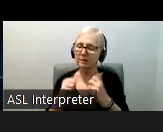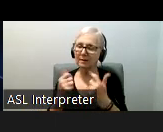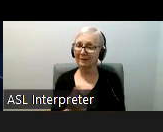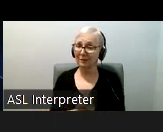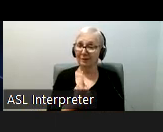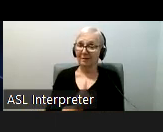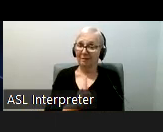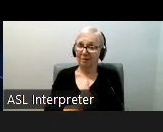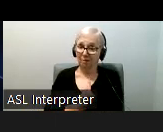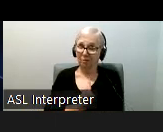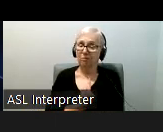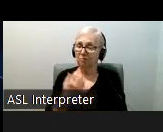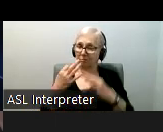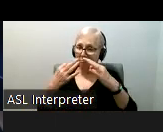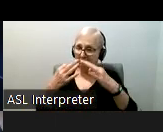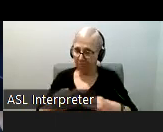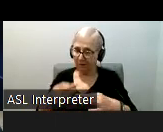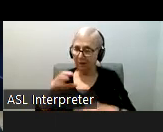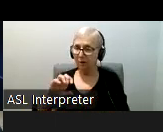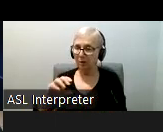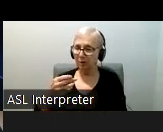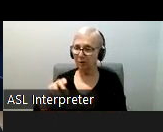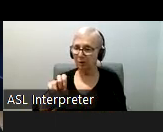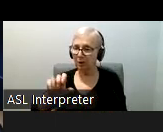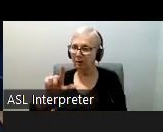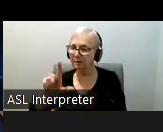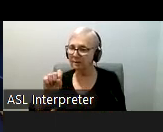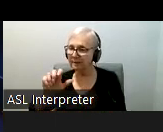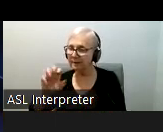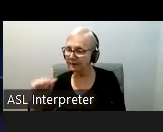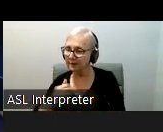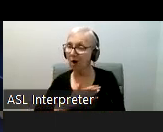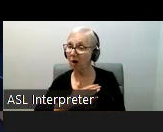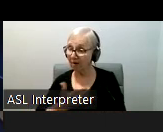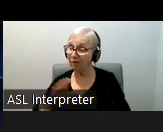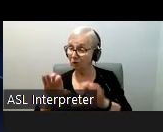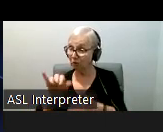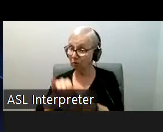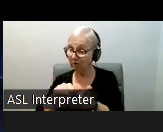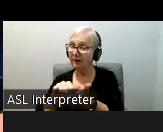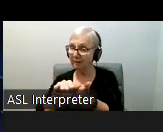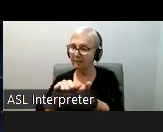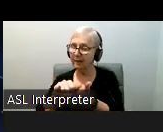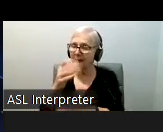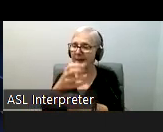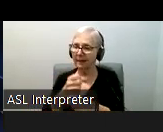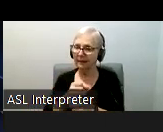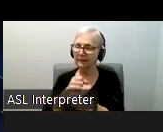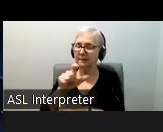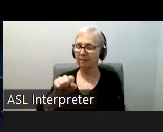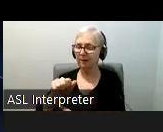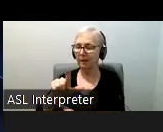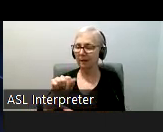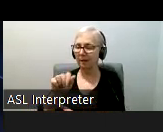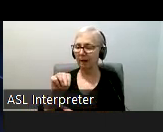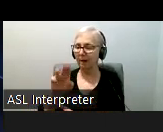and we've decided, Chelsea's been gracious to offer to do that, but also getting some of the alumni of the Family Voice Council to